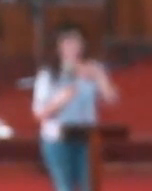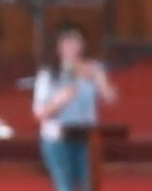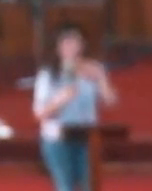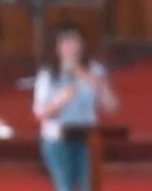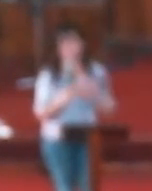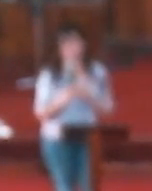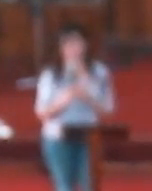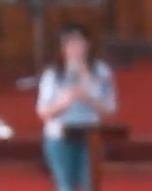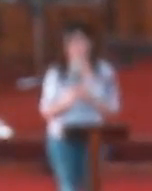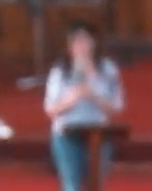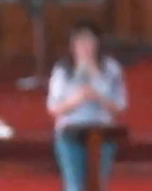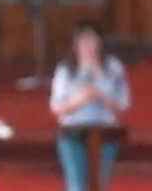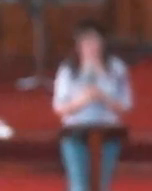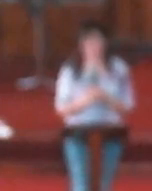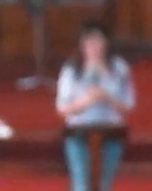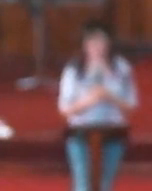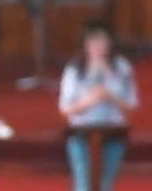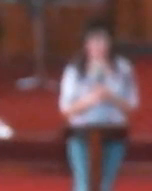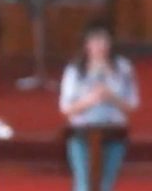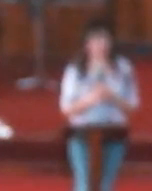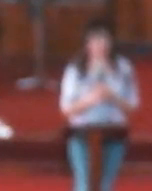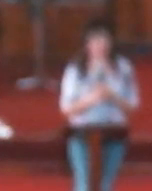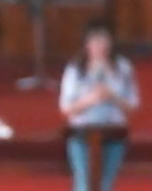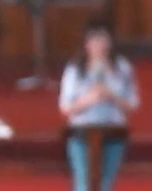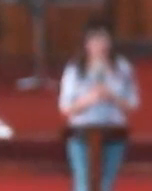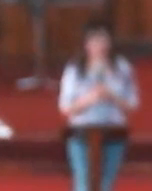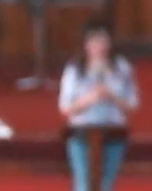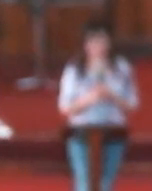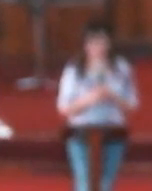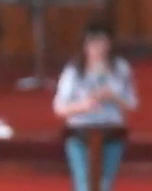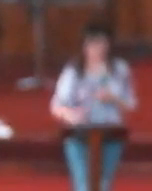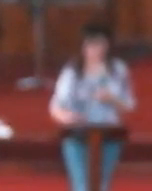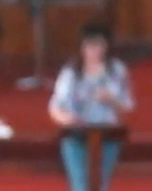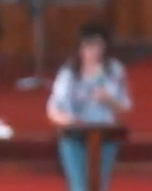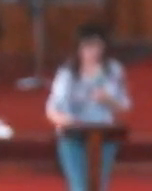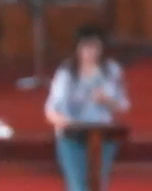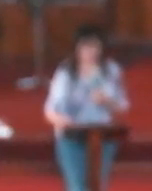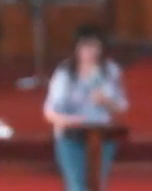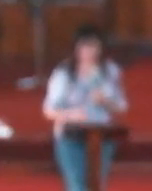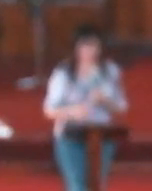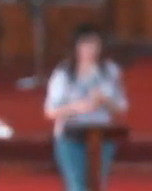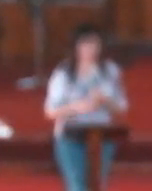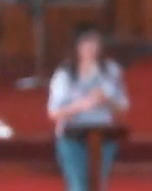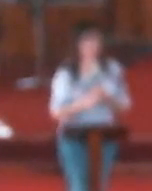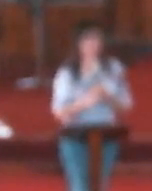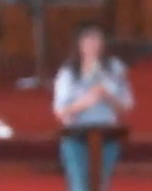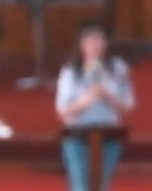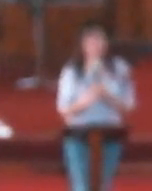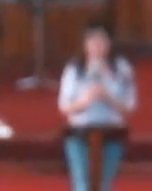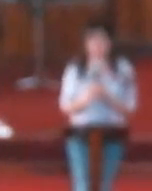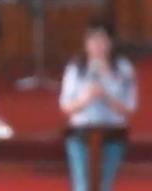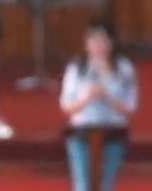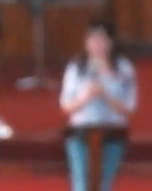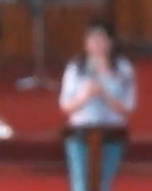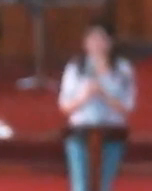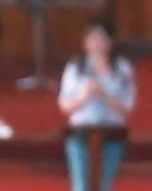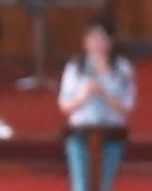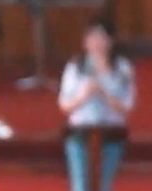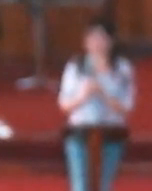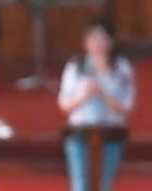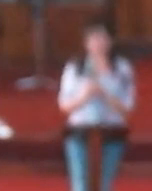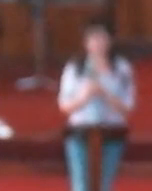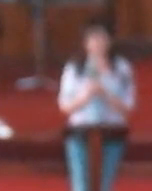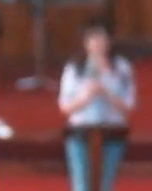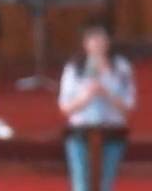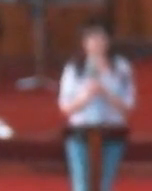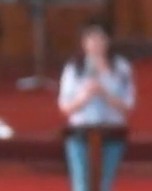sign, I cut those words. Y a las semanas, los líderes dijeron, ¿saben qué? Esto no es tan bíblico. And then a few weeks later, the leaders were